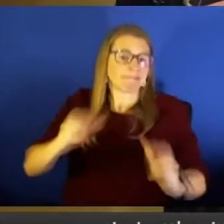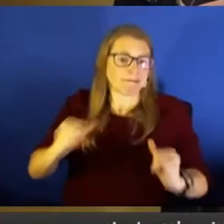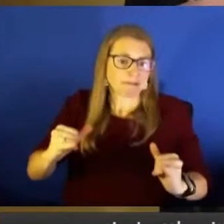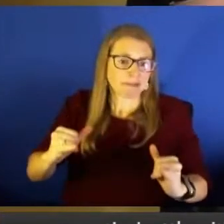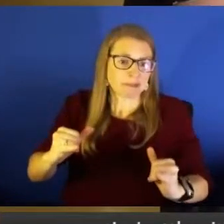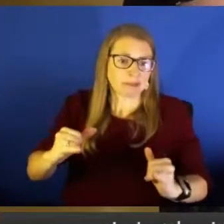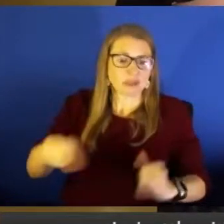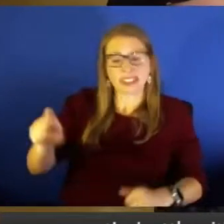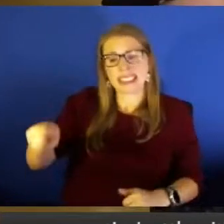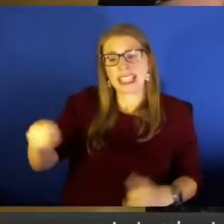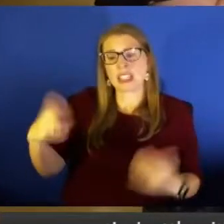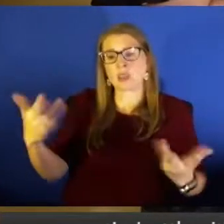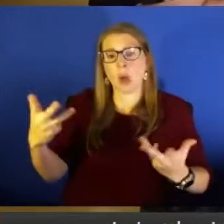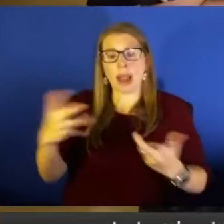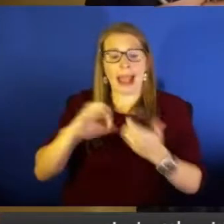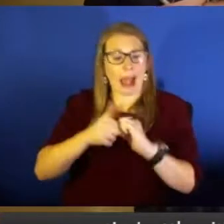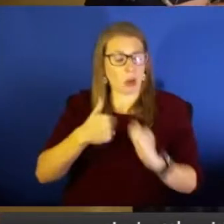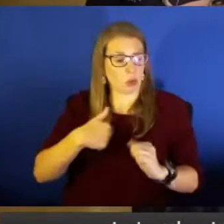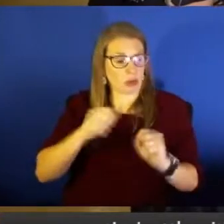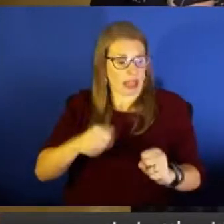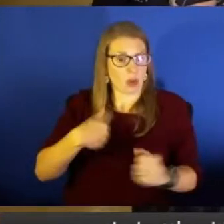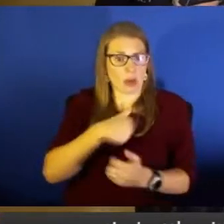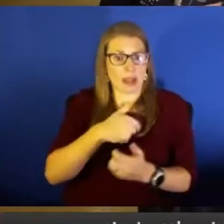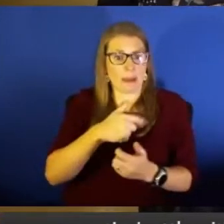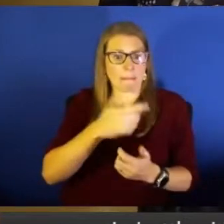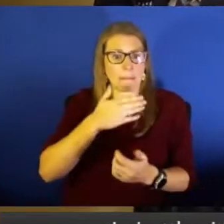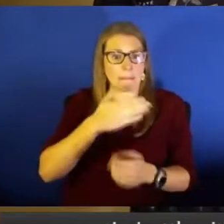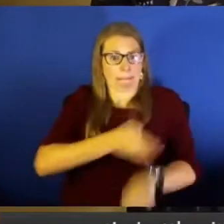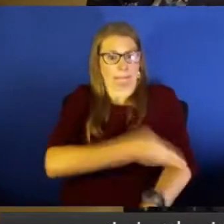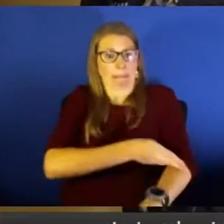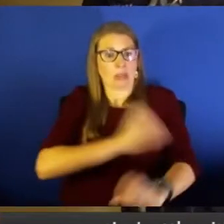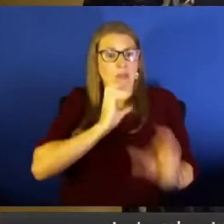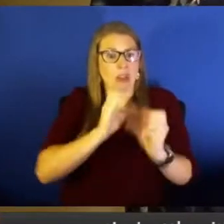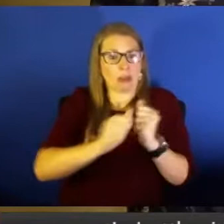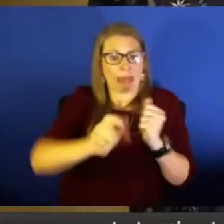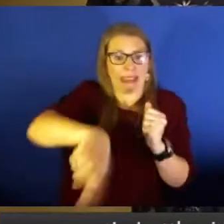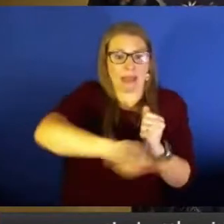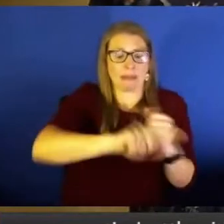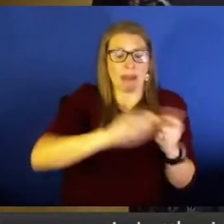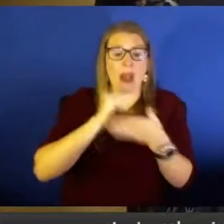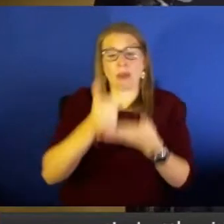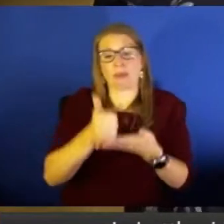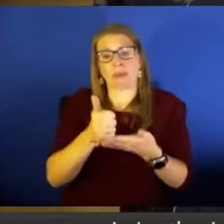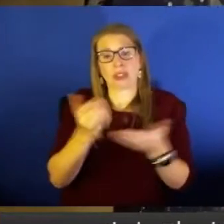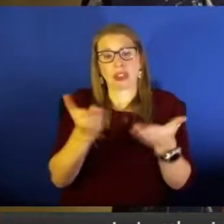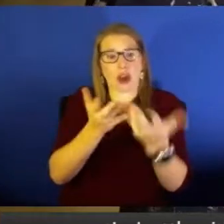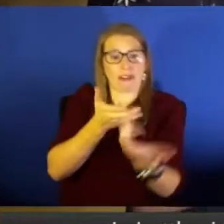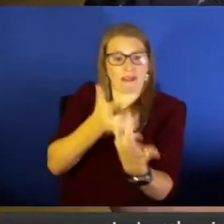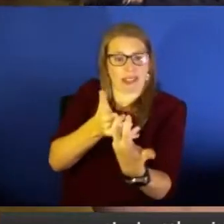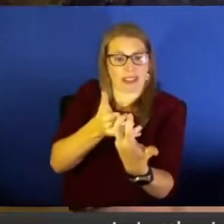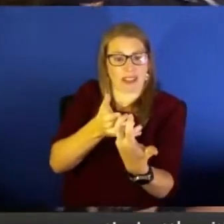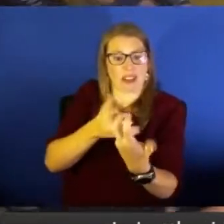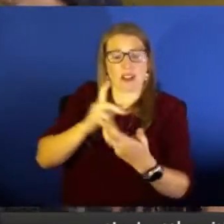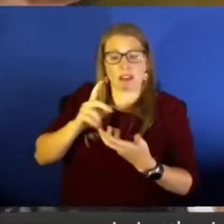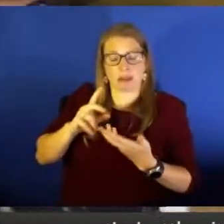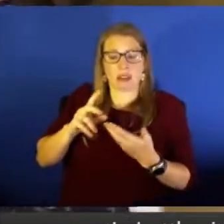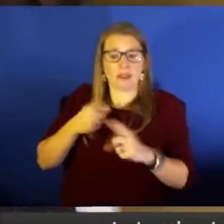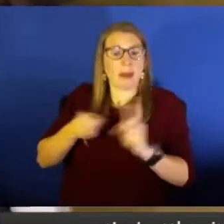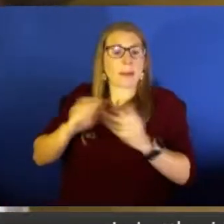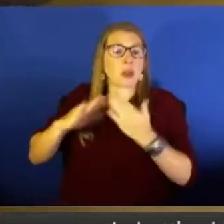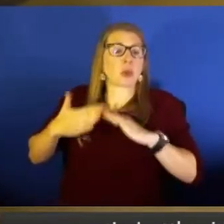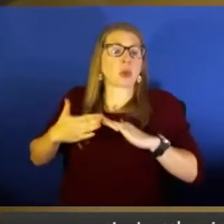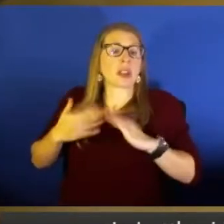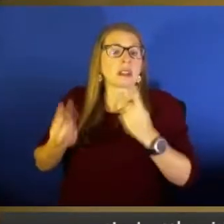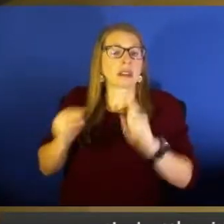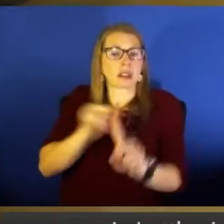how we can help communicate better with them and help serve them just on a community level. Yeah, I would say that, first